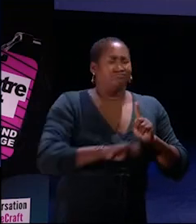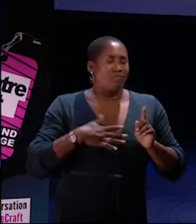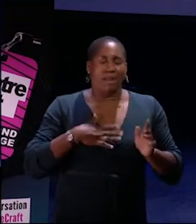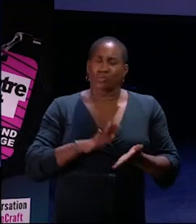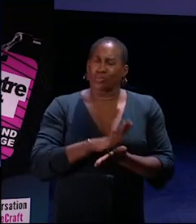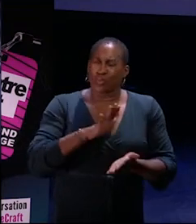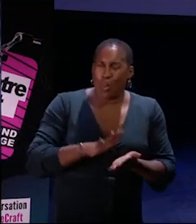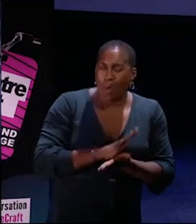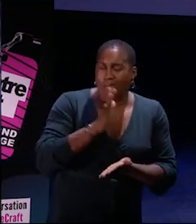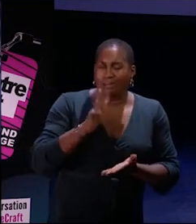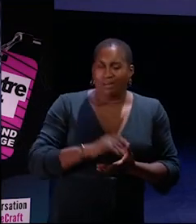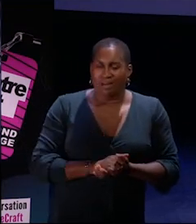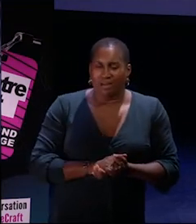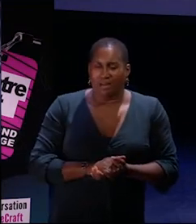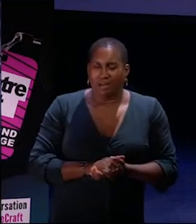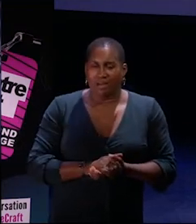of it all.